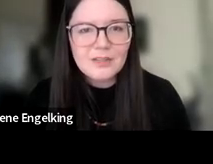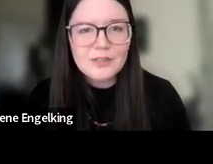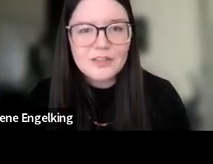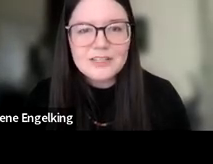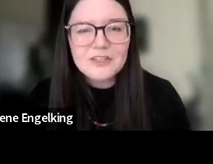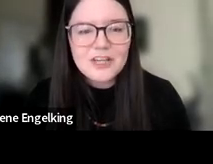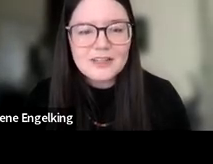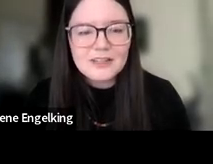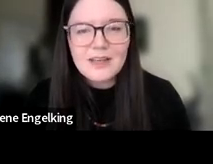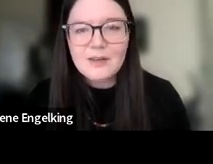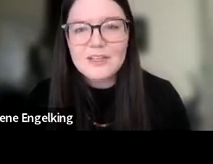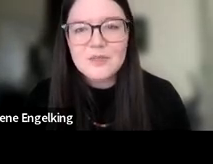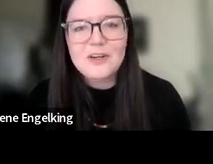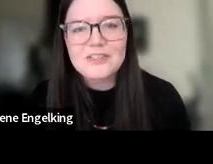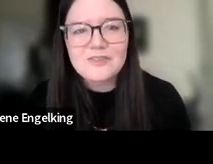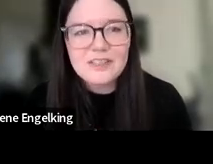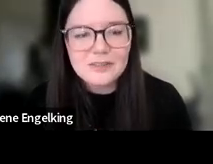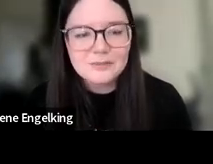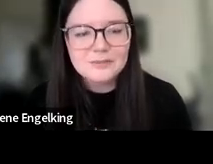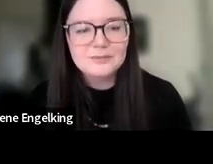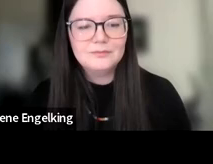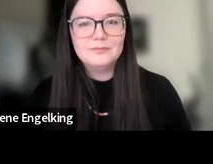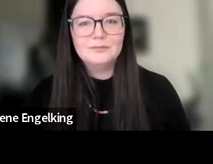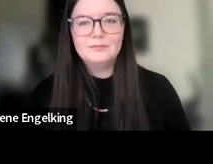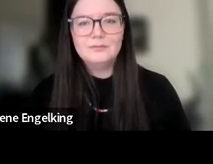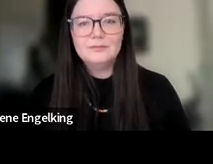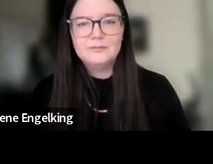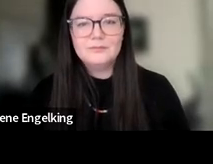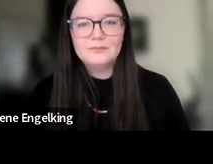And here we go. Continue to chat in as we watch this video.